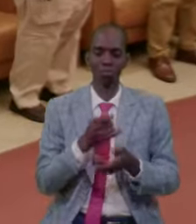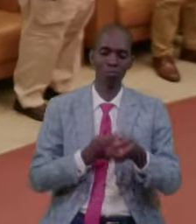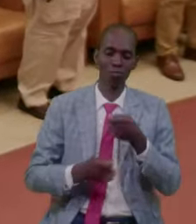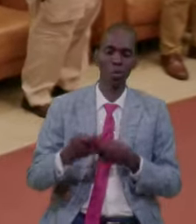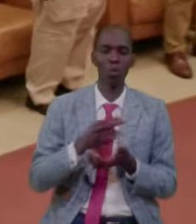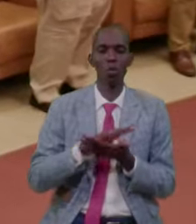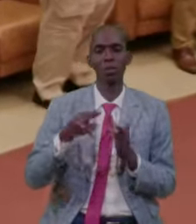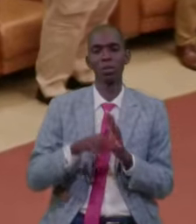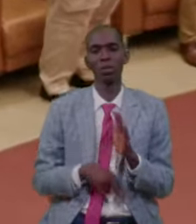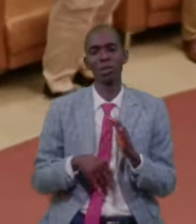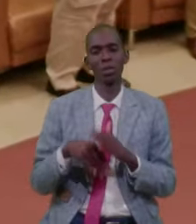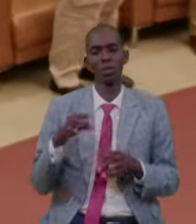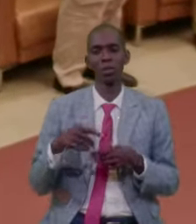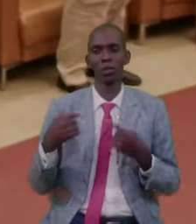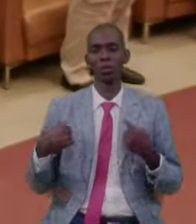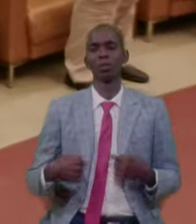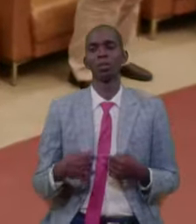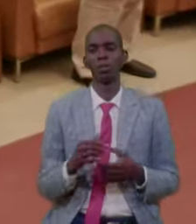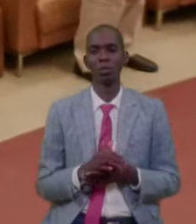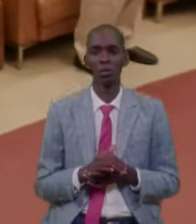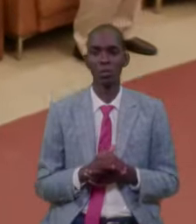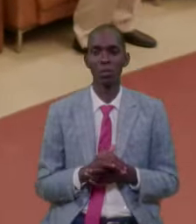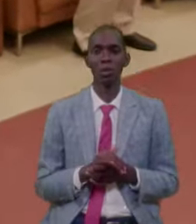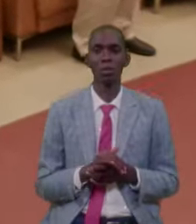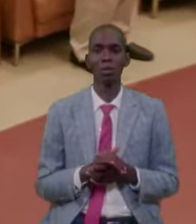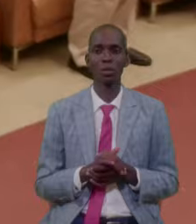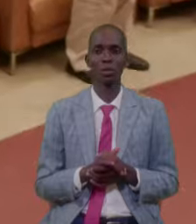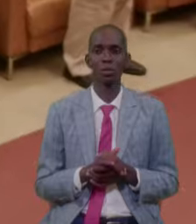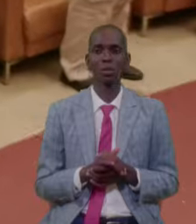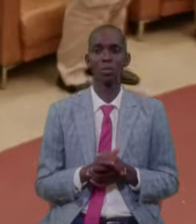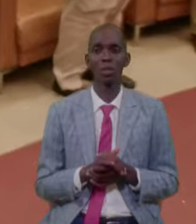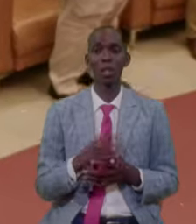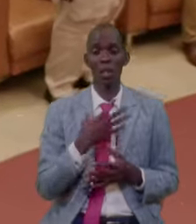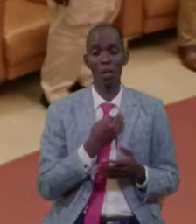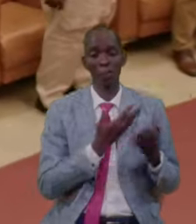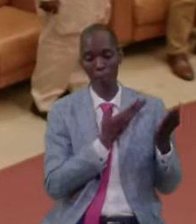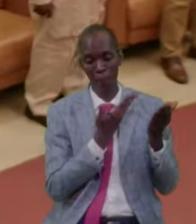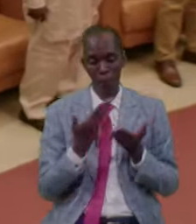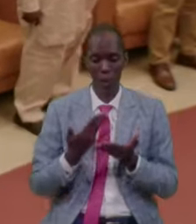on the spectacular, sensational, and bring back